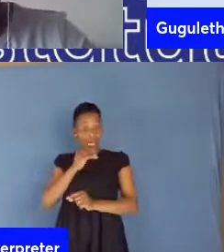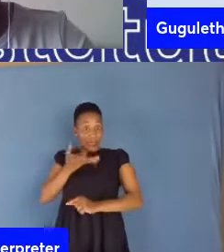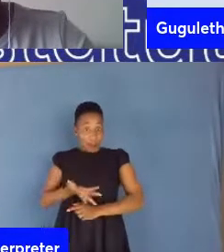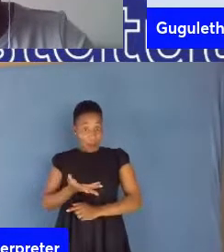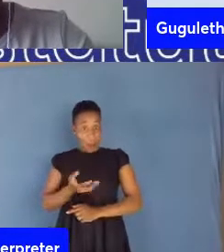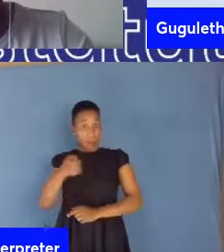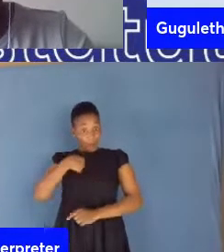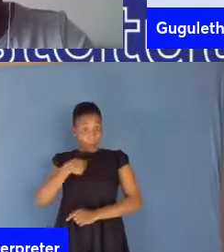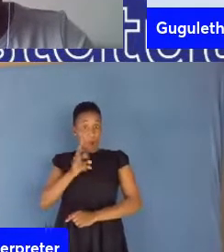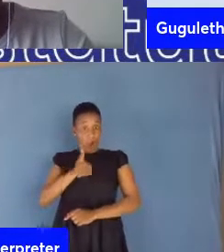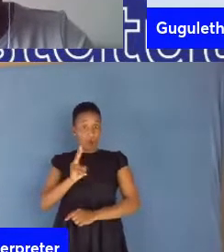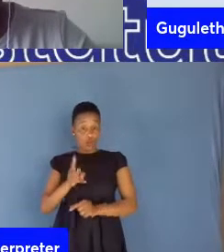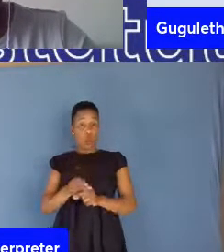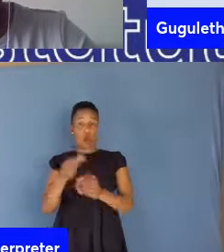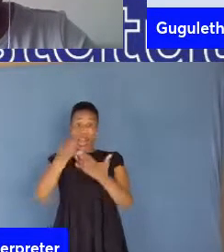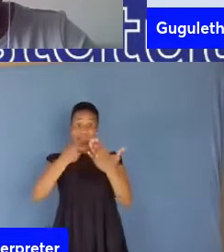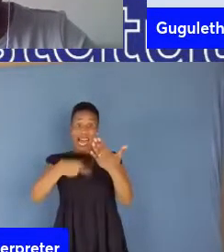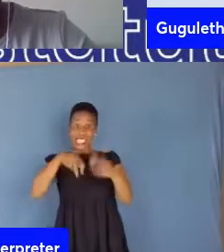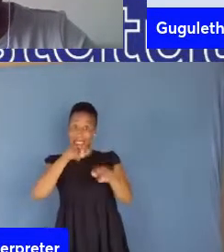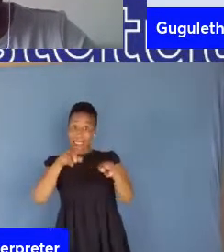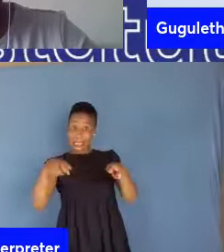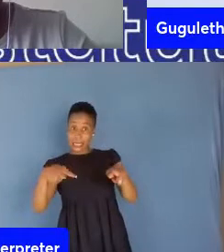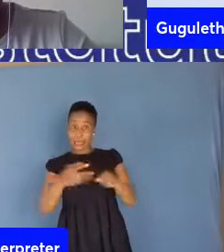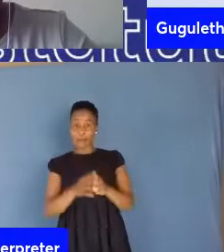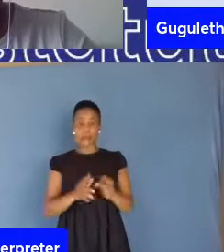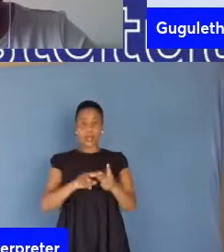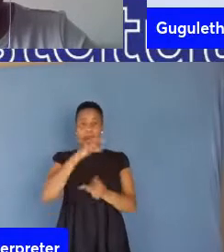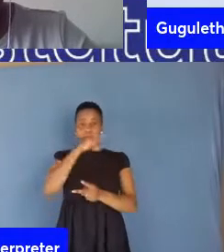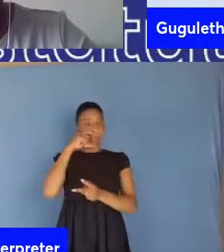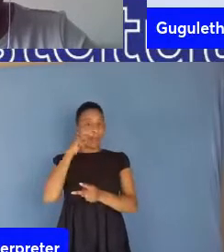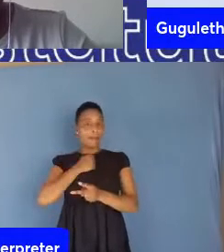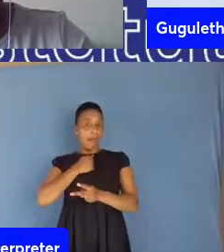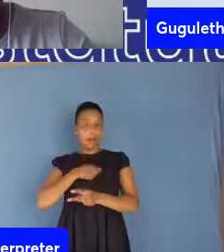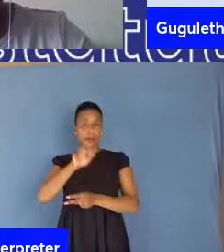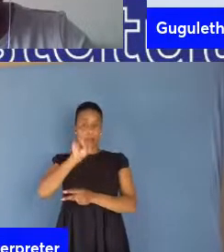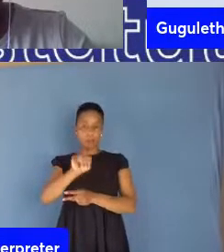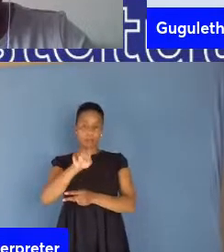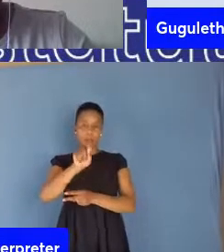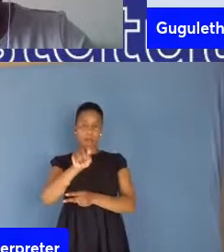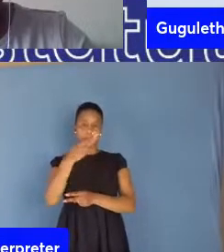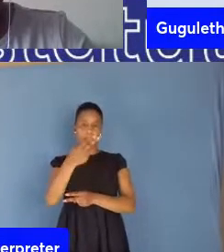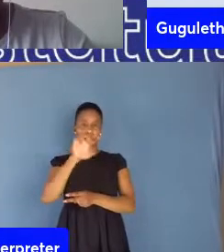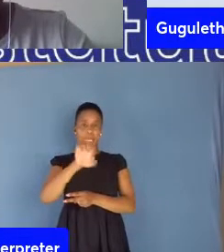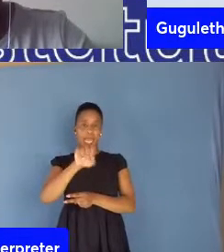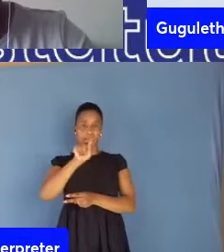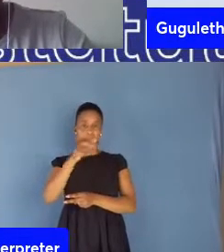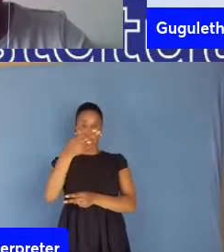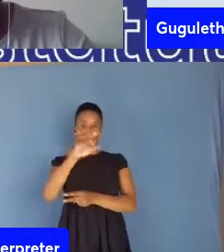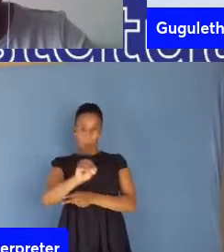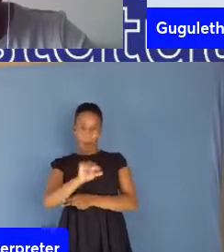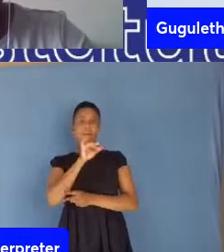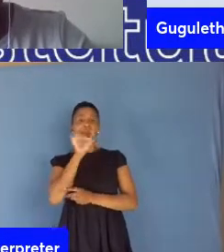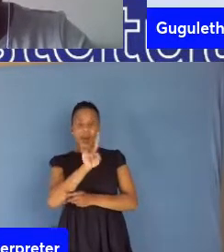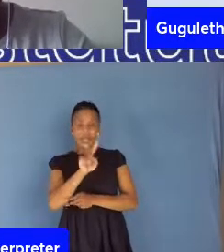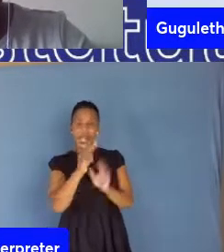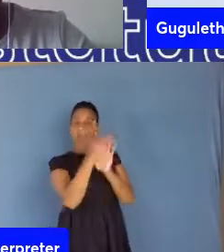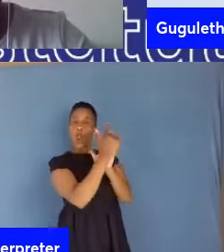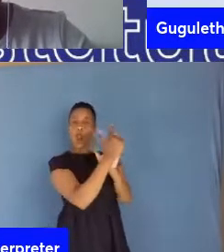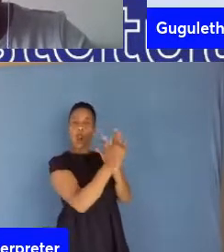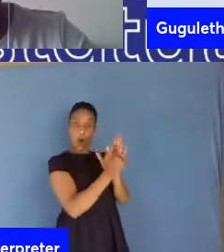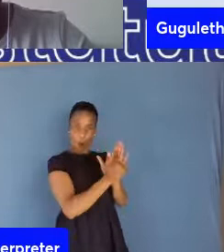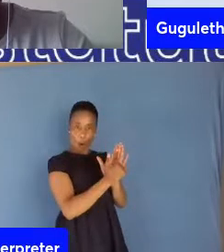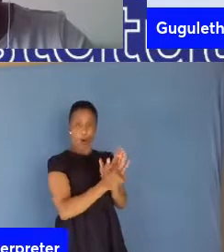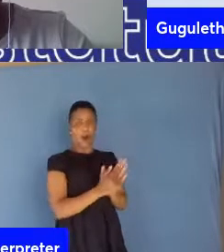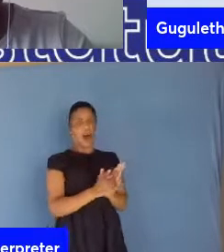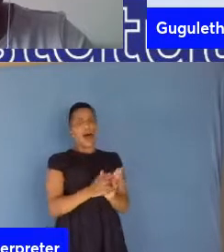an artist, and my name is Mthetho, which means law, right? So I suppose my family were expecting that